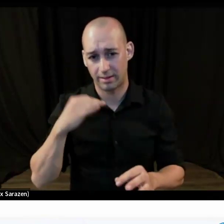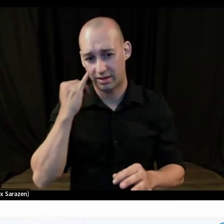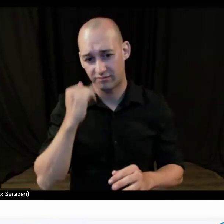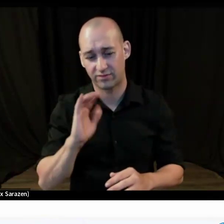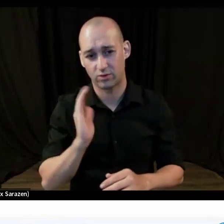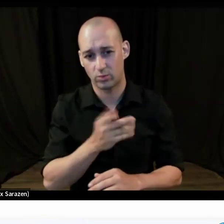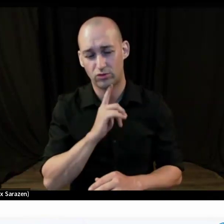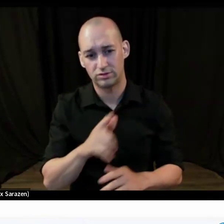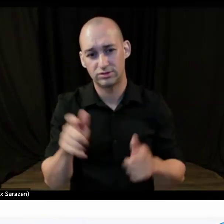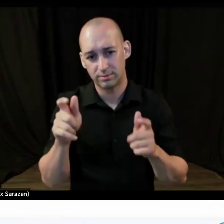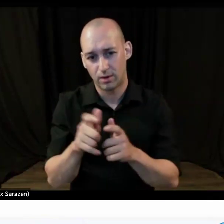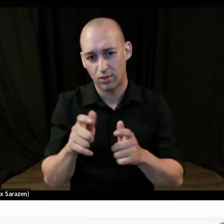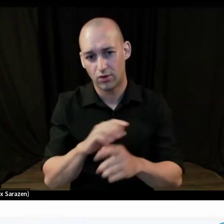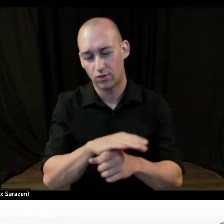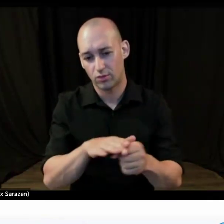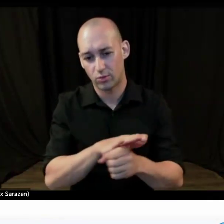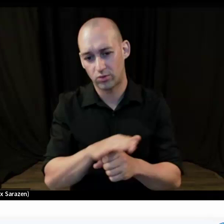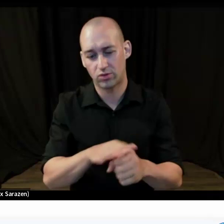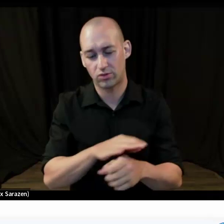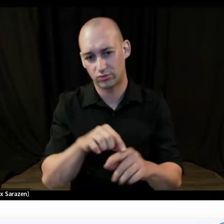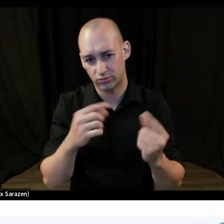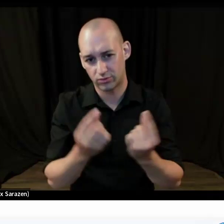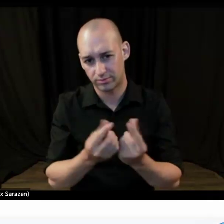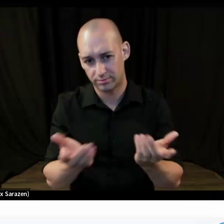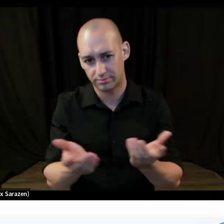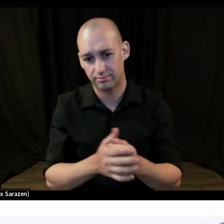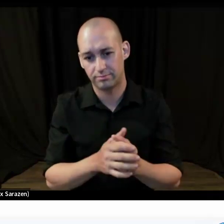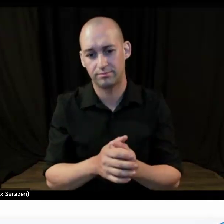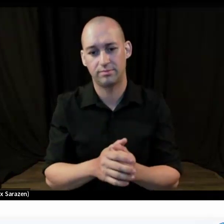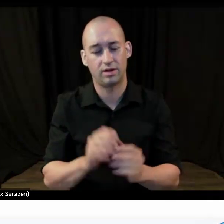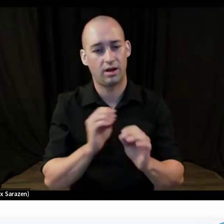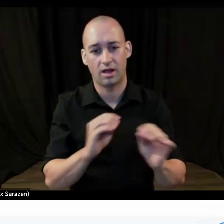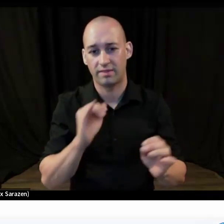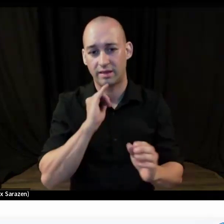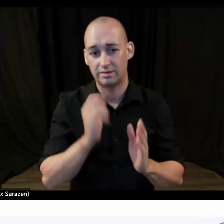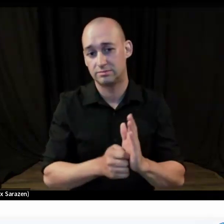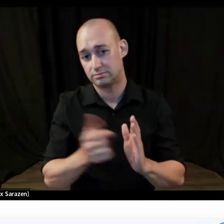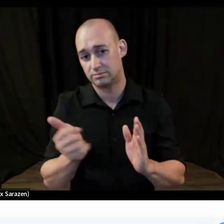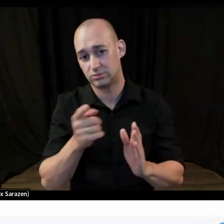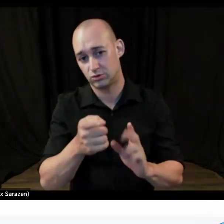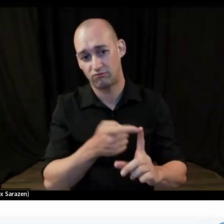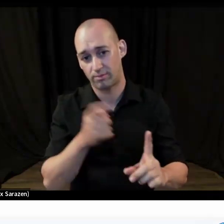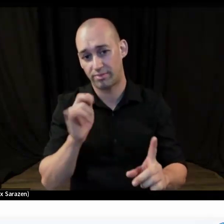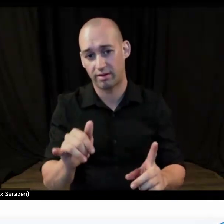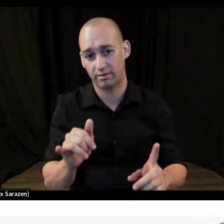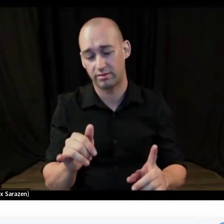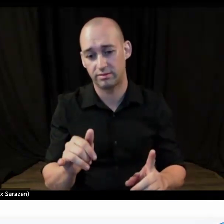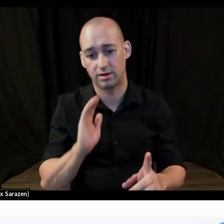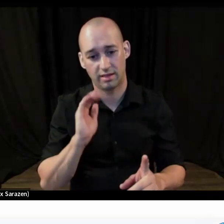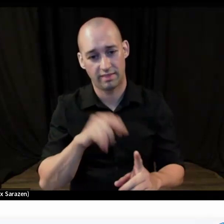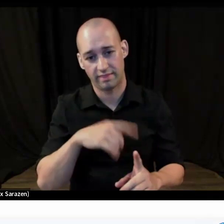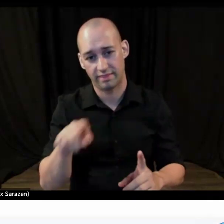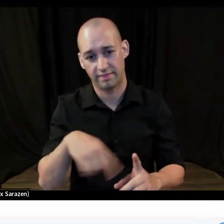local entity? Again, nothing is precluding you from doing that. These are